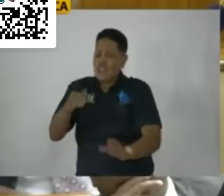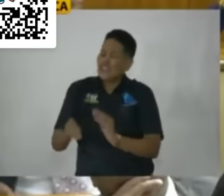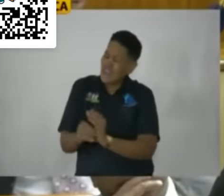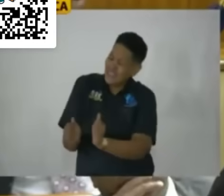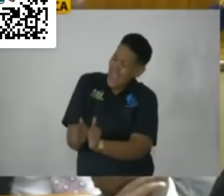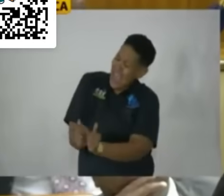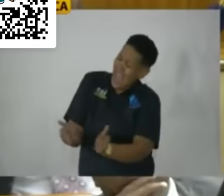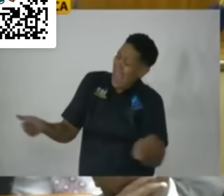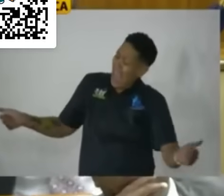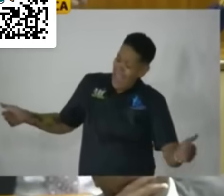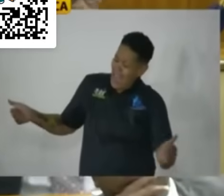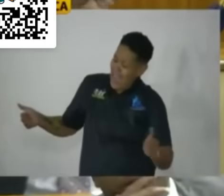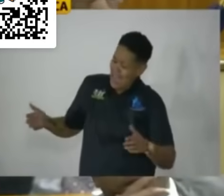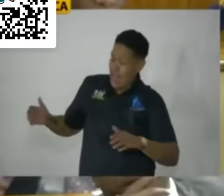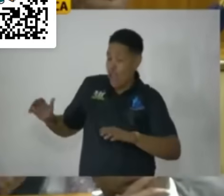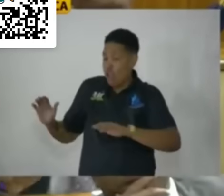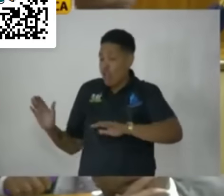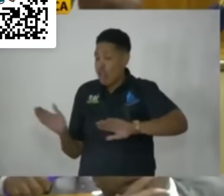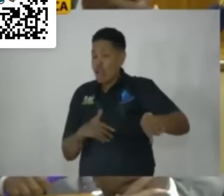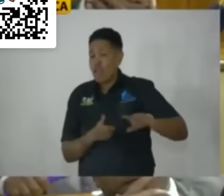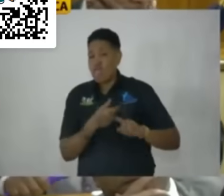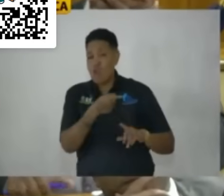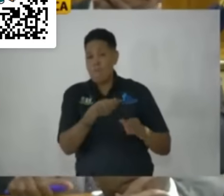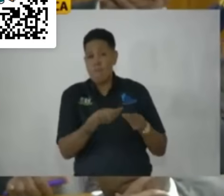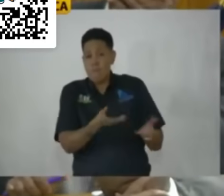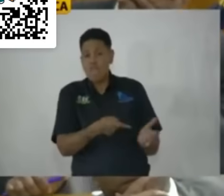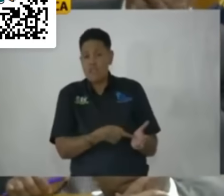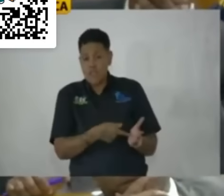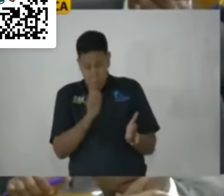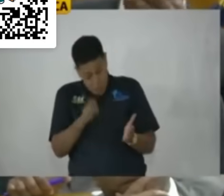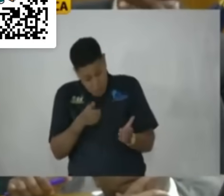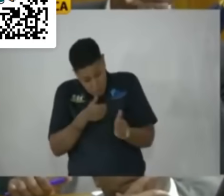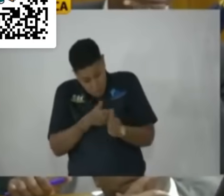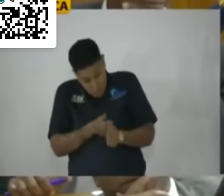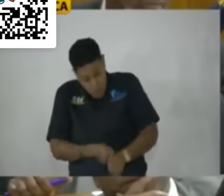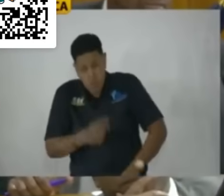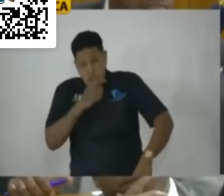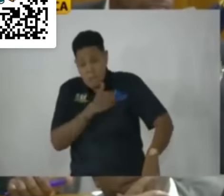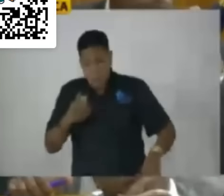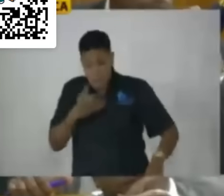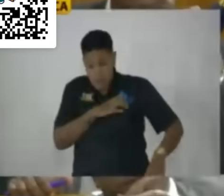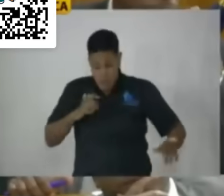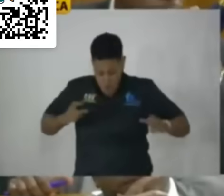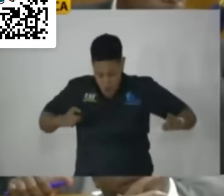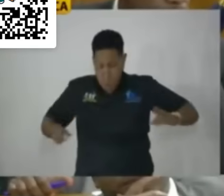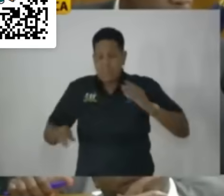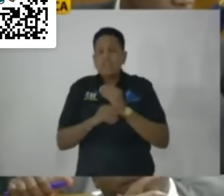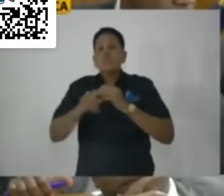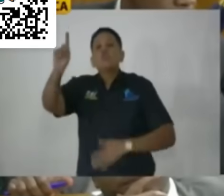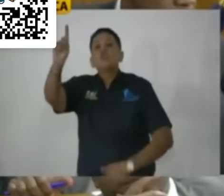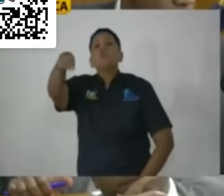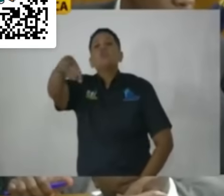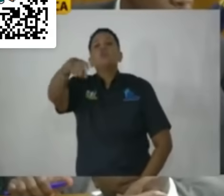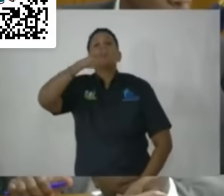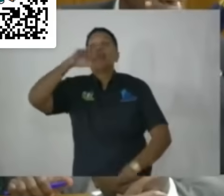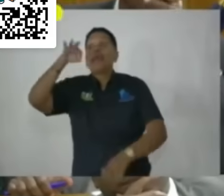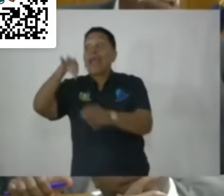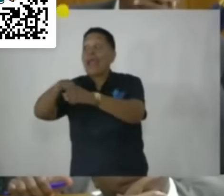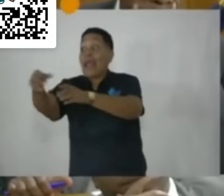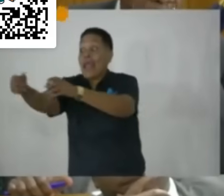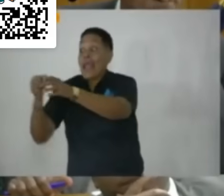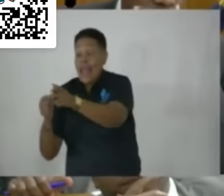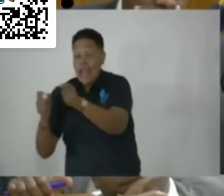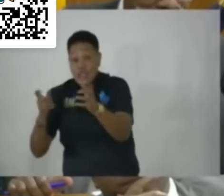any departure from the provision that the members of the committee are to elect their